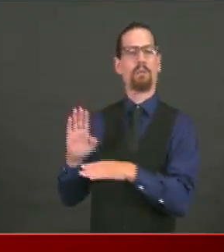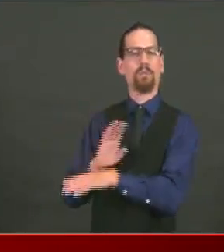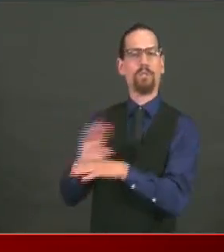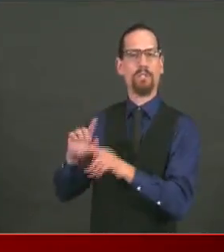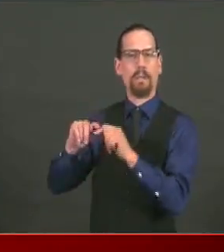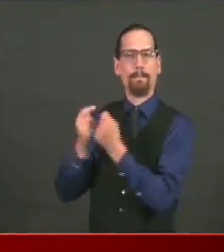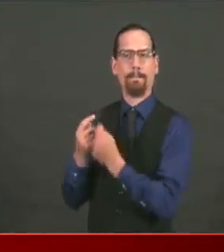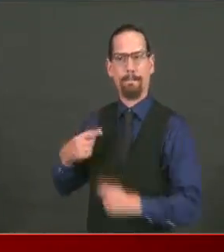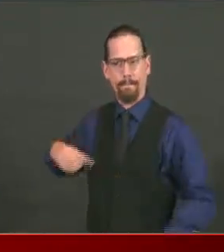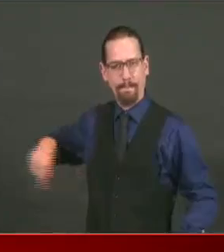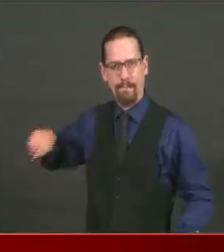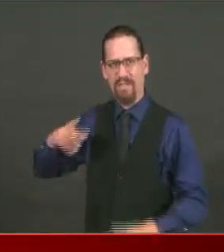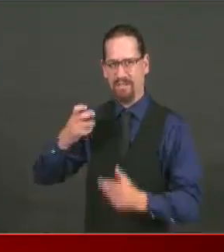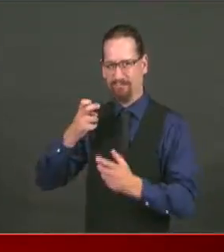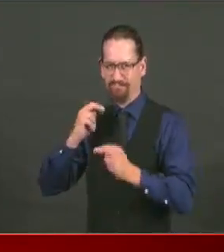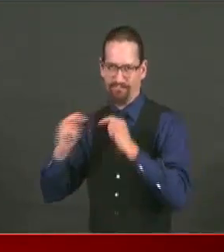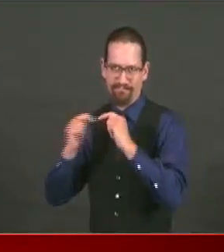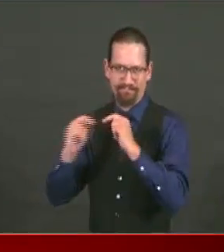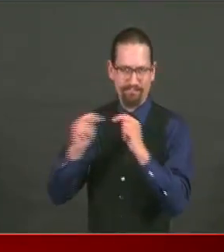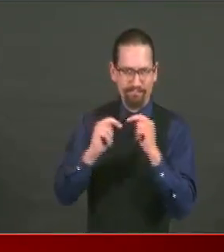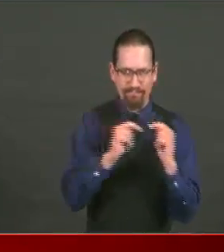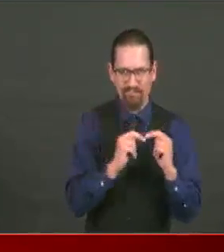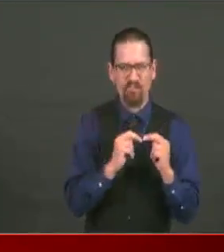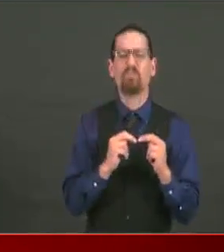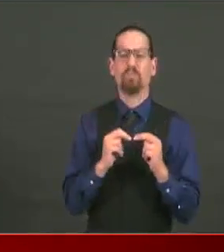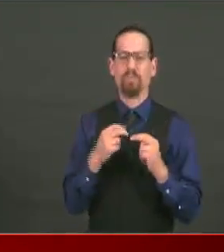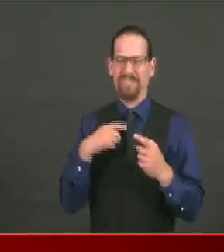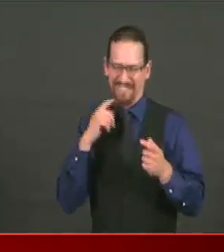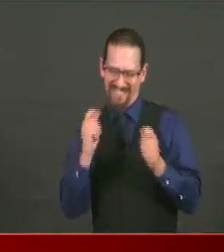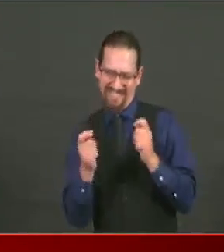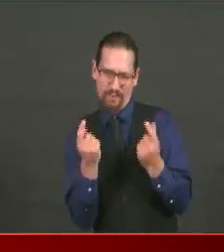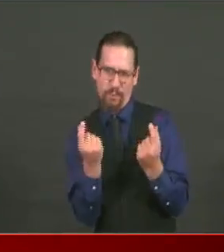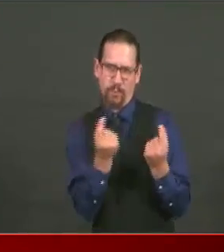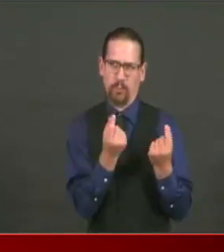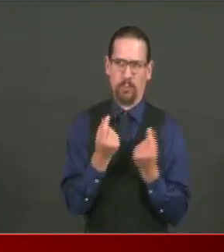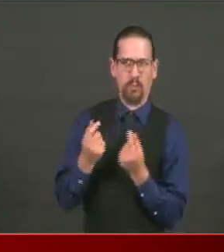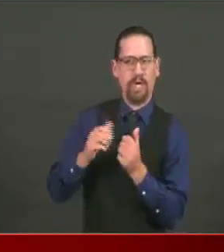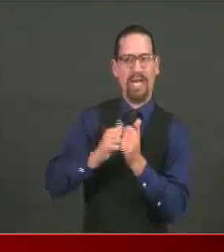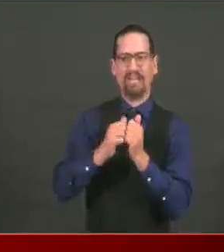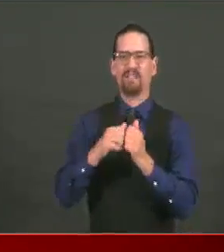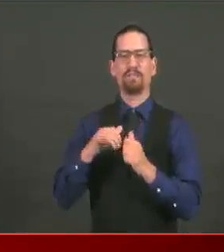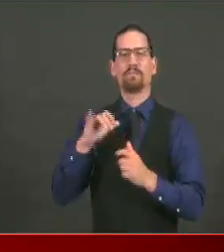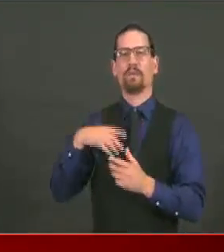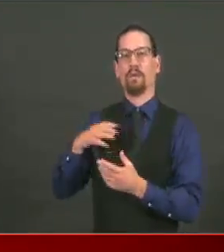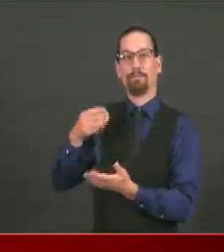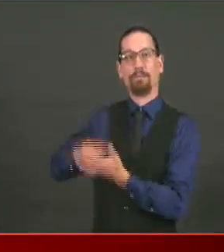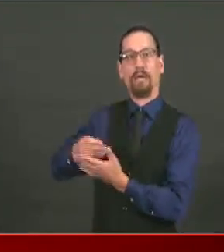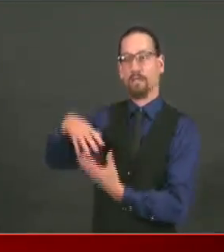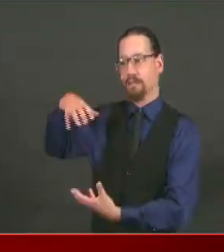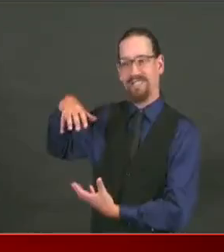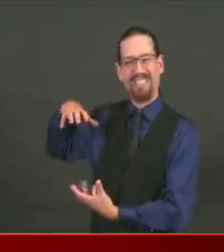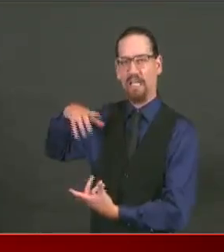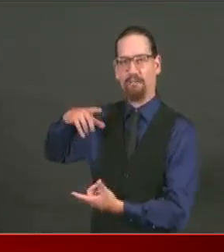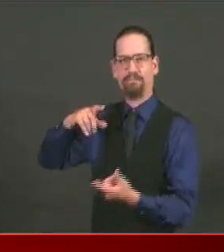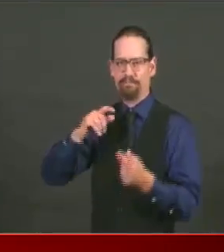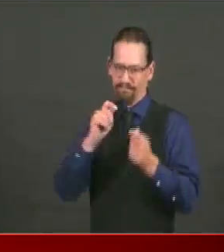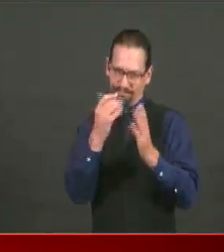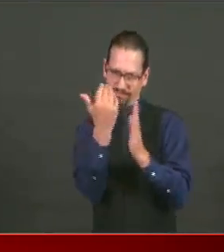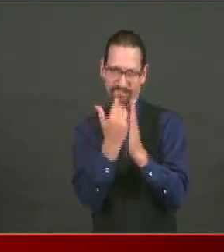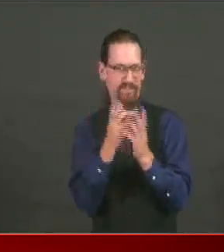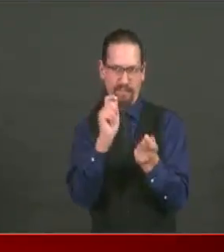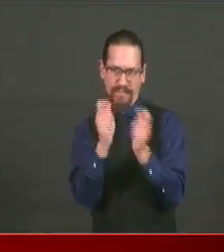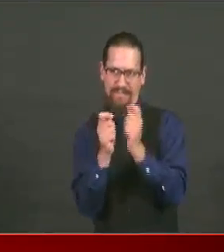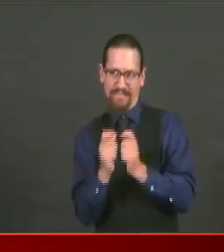great negotiation, they have figured out a way to transform that into something that is responsive to the